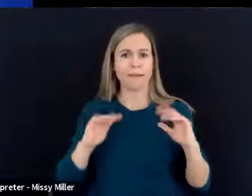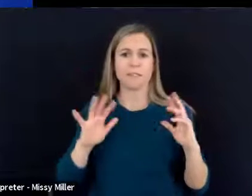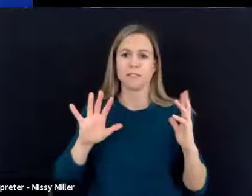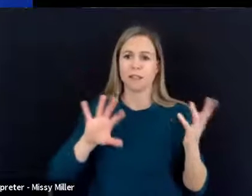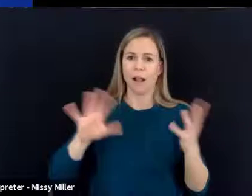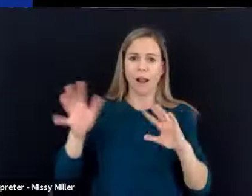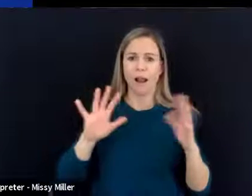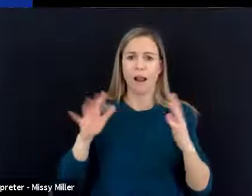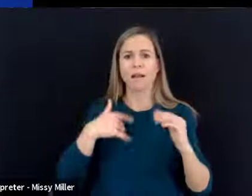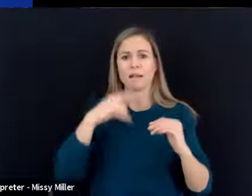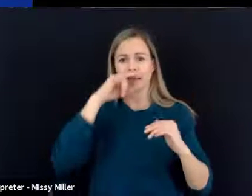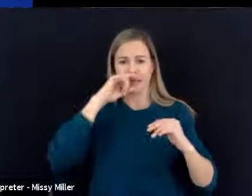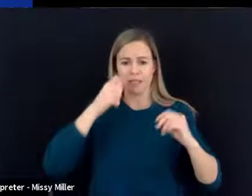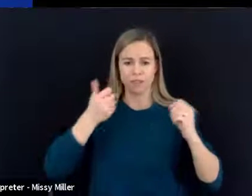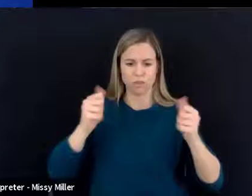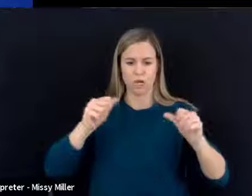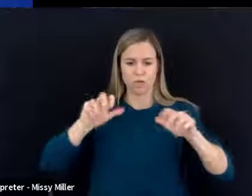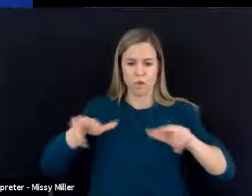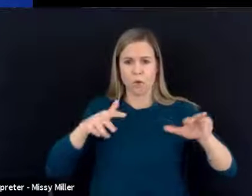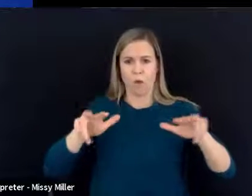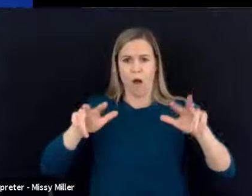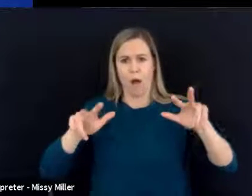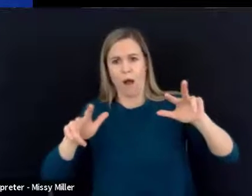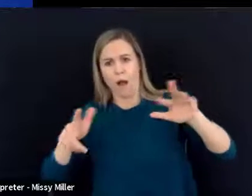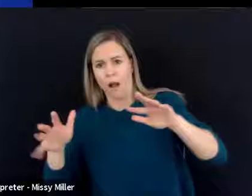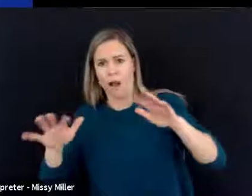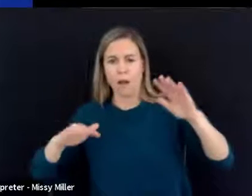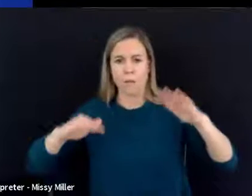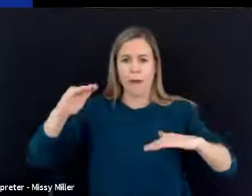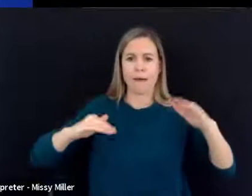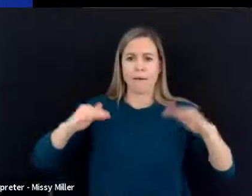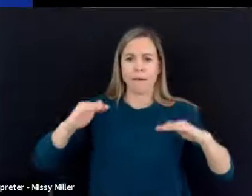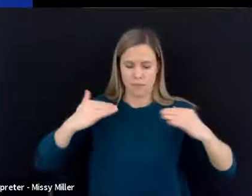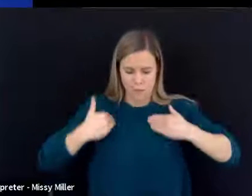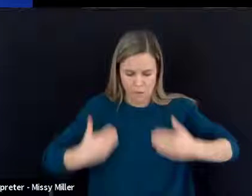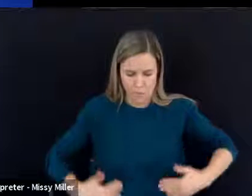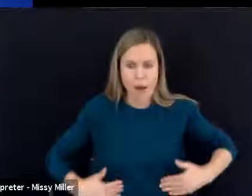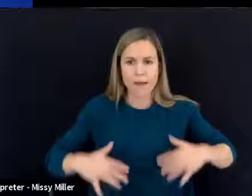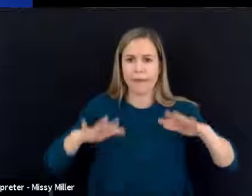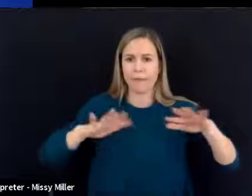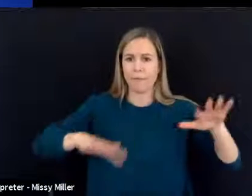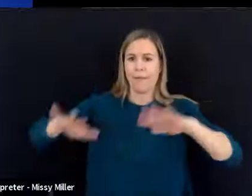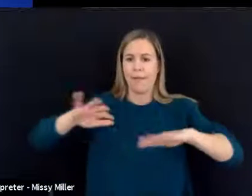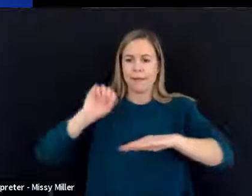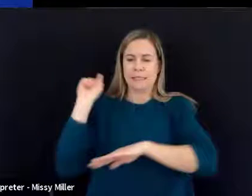kids trying to balance themselves, maintain their body position in space.